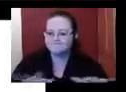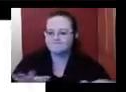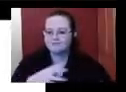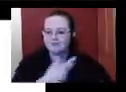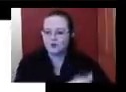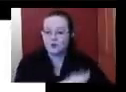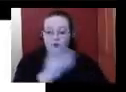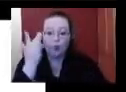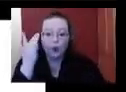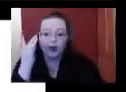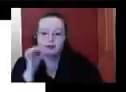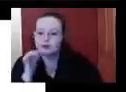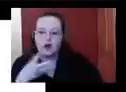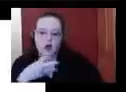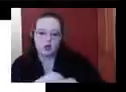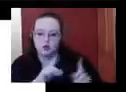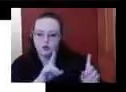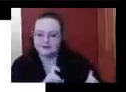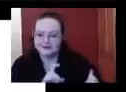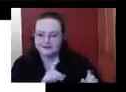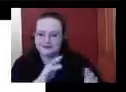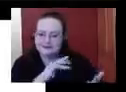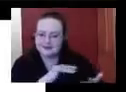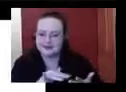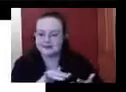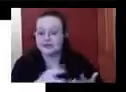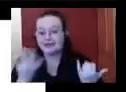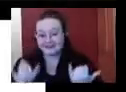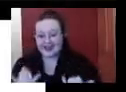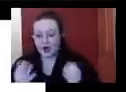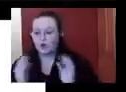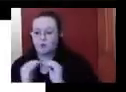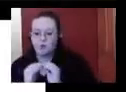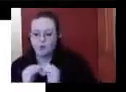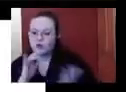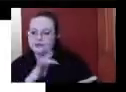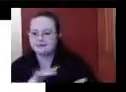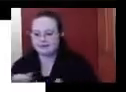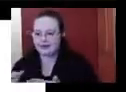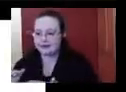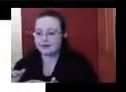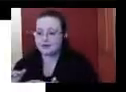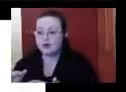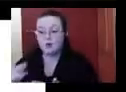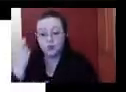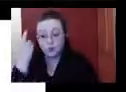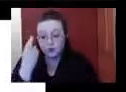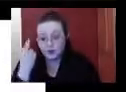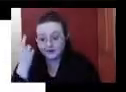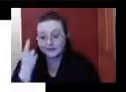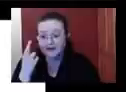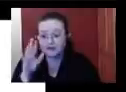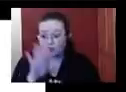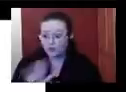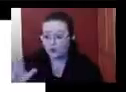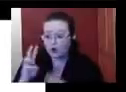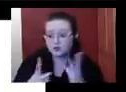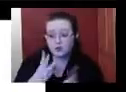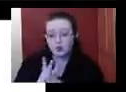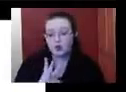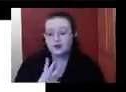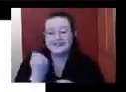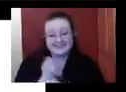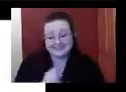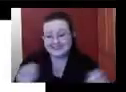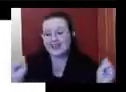studies. Now, we have more data from within Canada and around the world that the COVID-19 vaccines are safe and effective